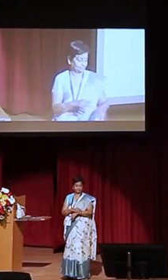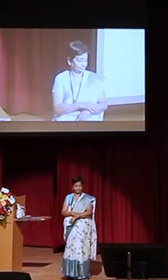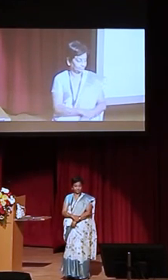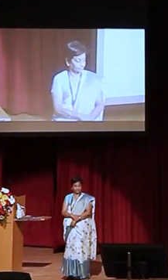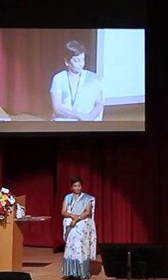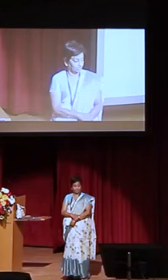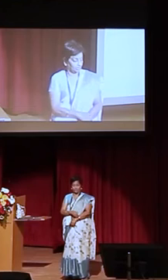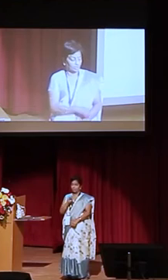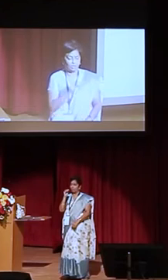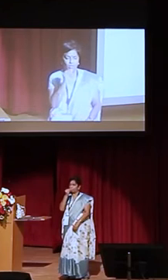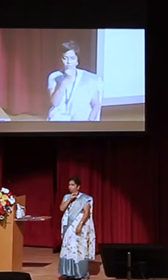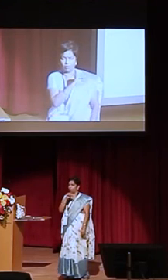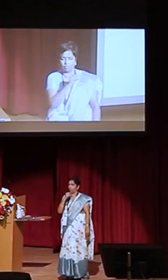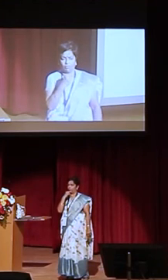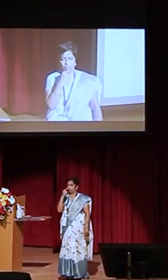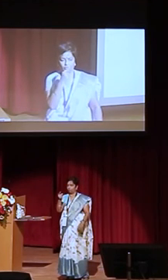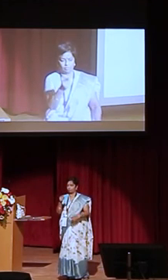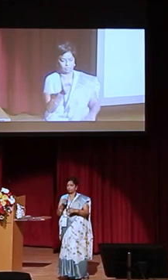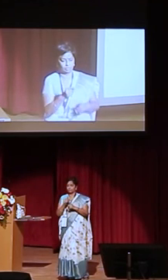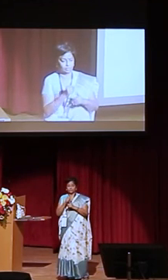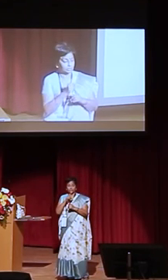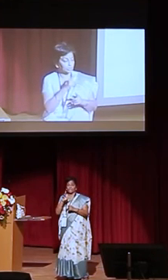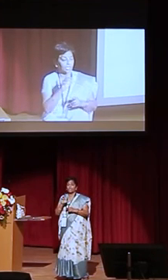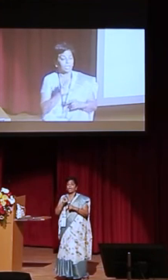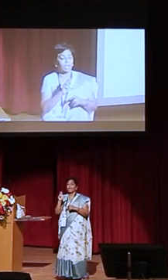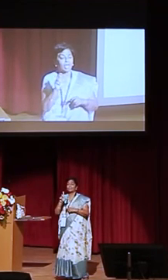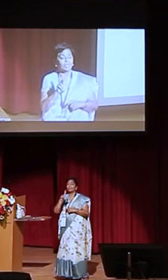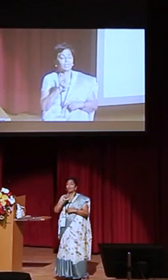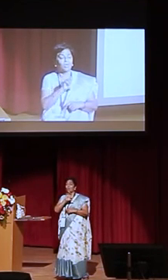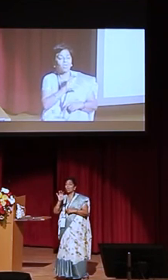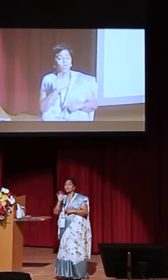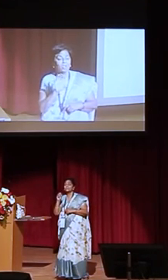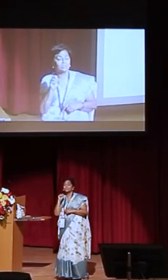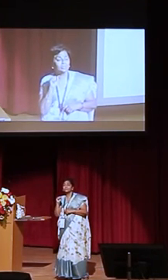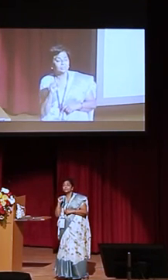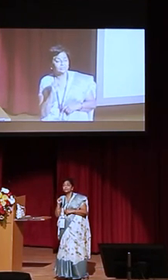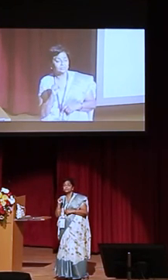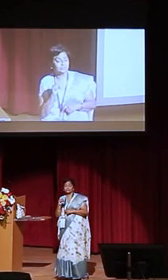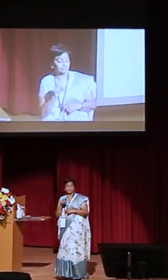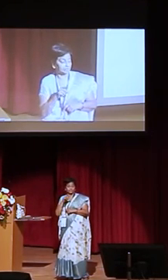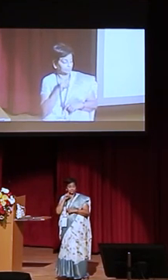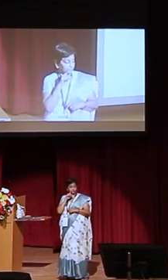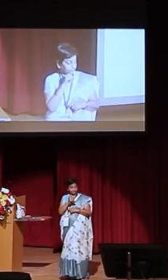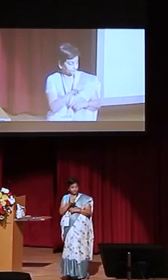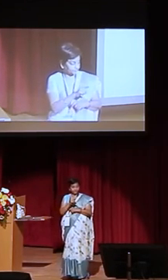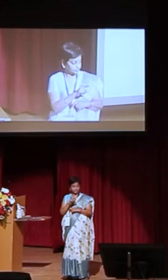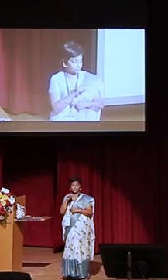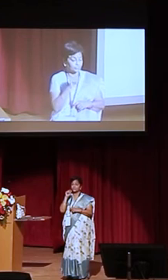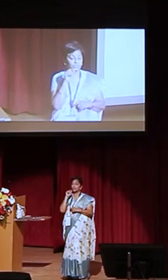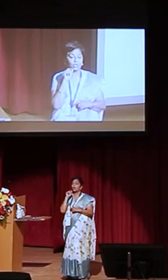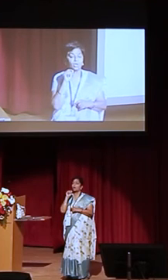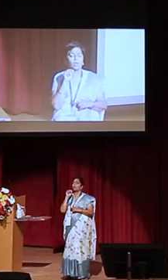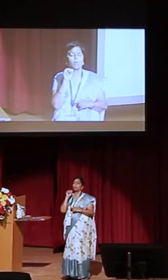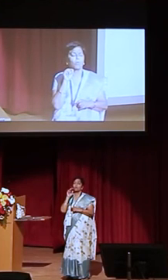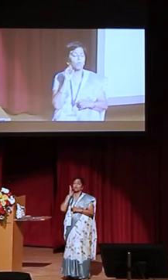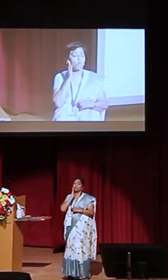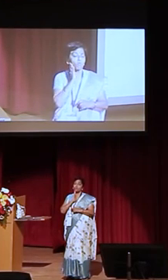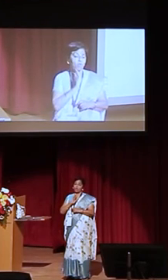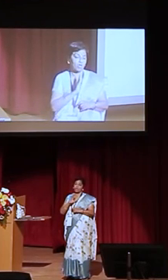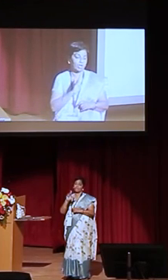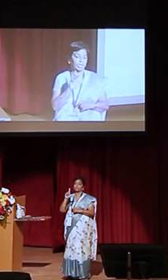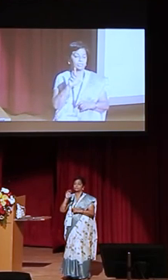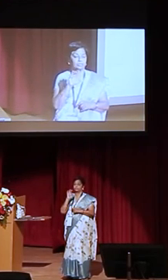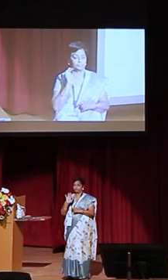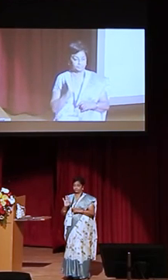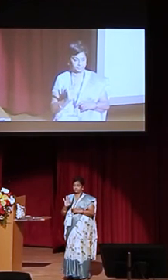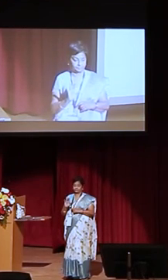Someone once said that drawings are like a language, but for persons born blind, it is a foreign language. But